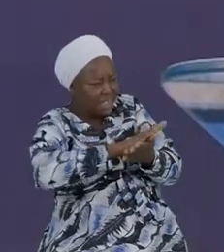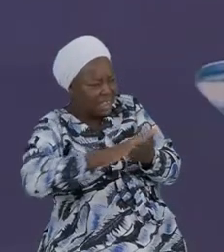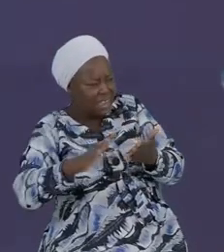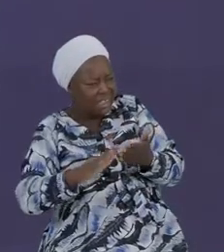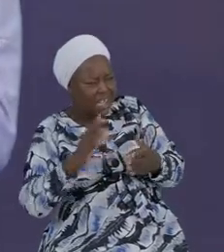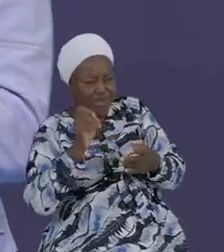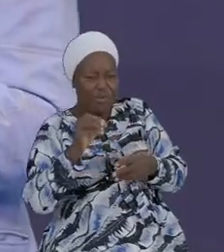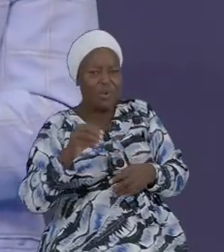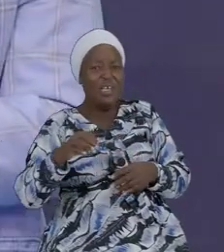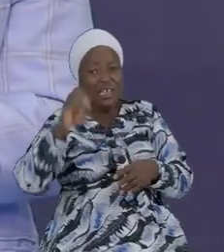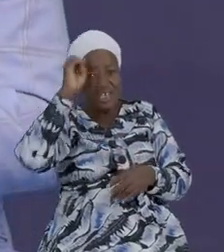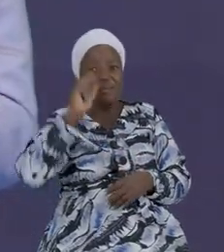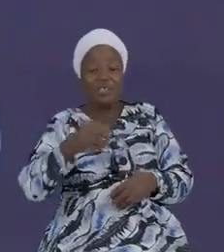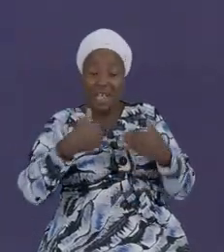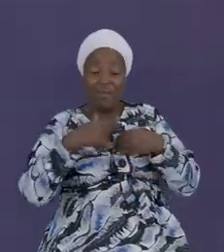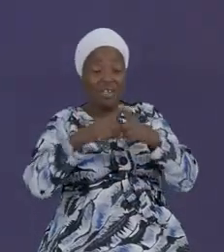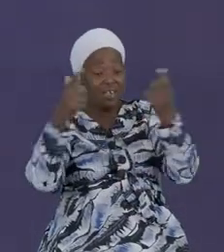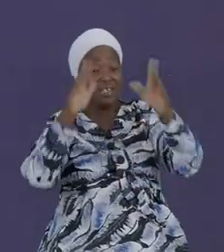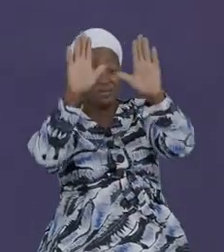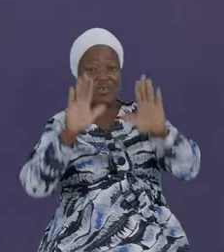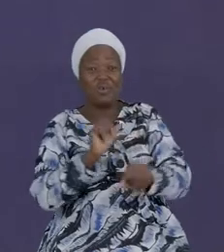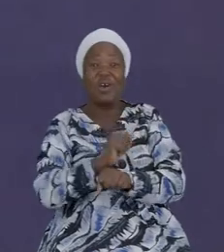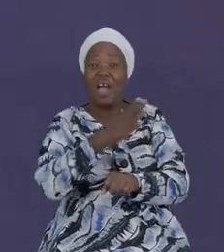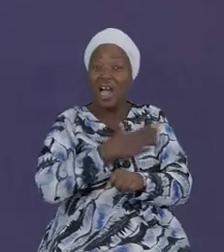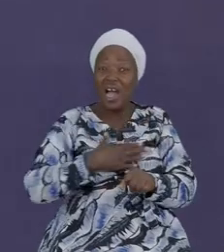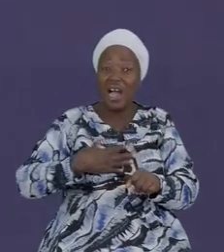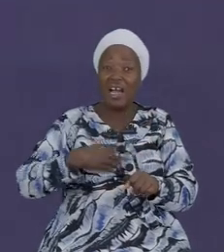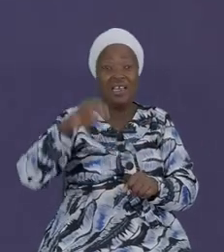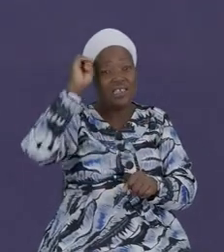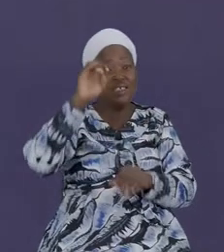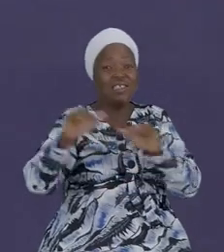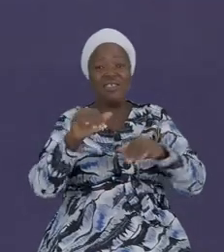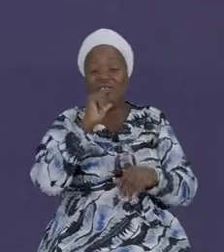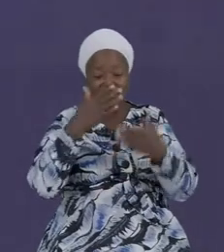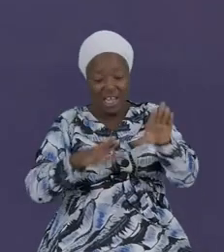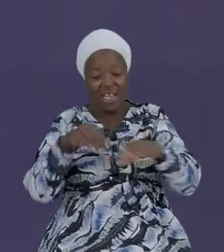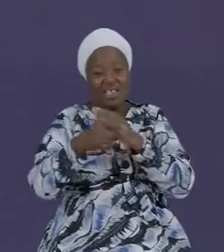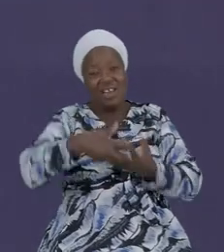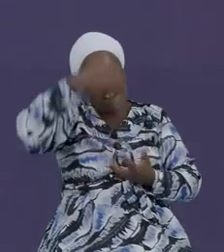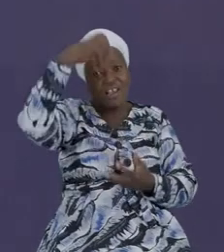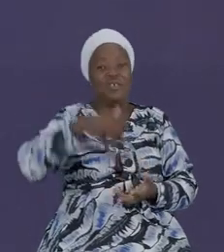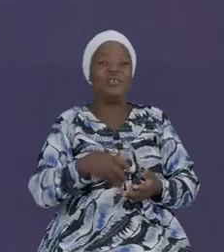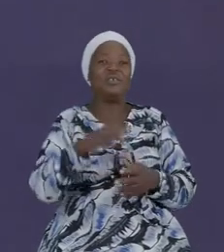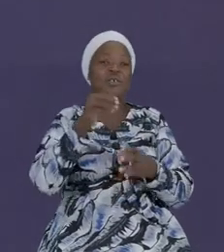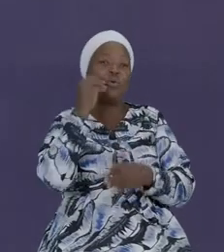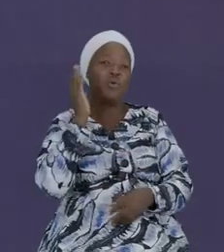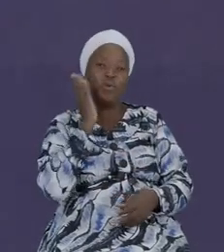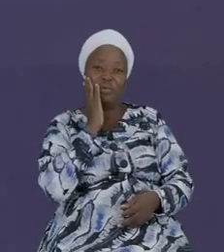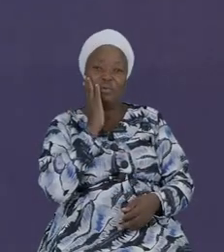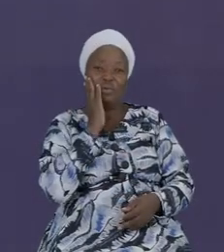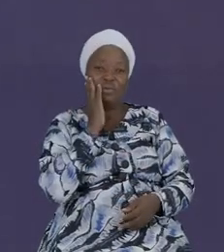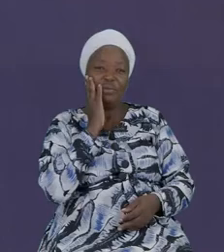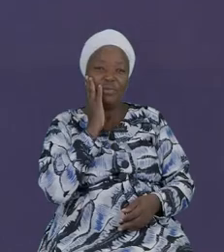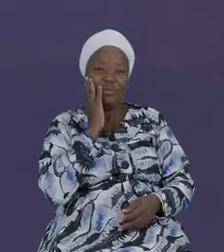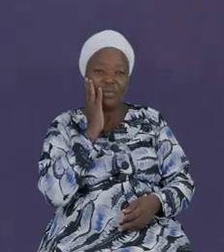must have incredible miracles, and he did not die in the lion's den. The Lord is